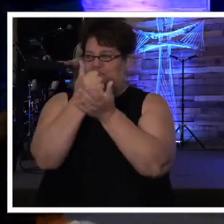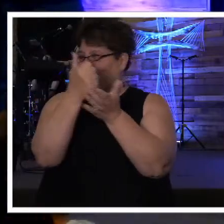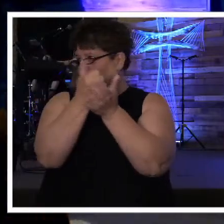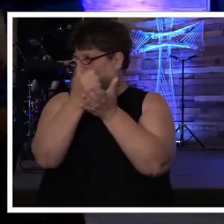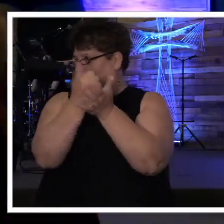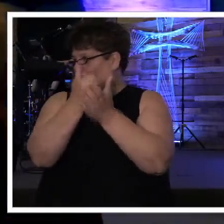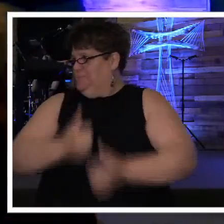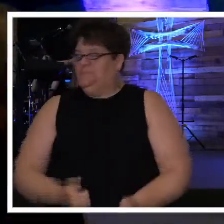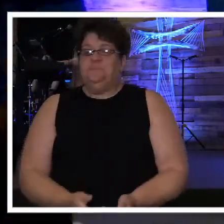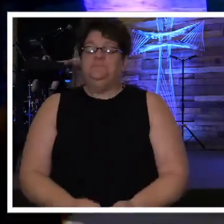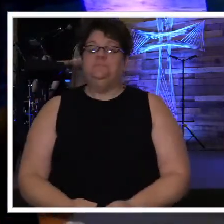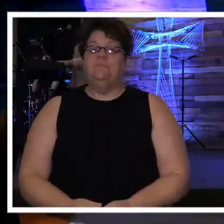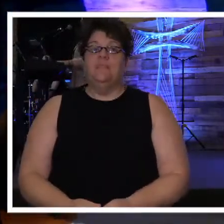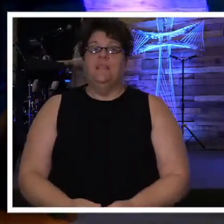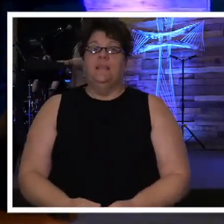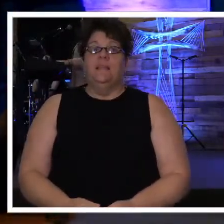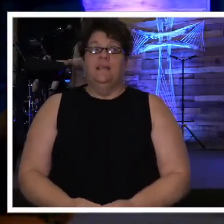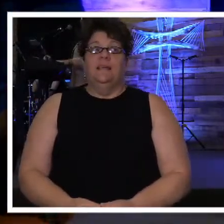Amen.